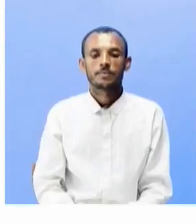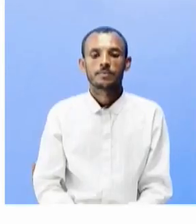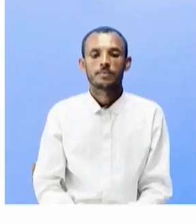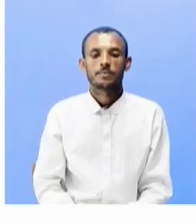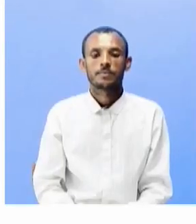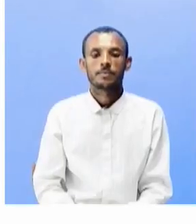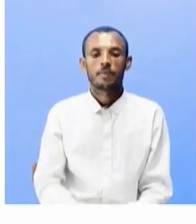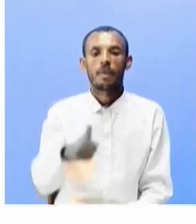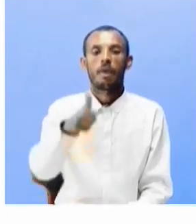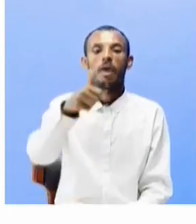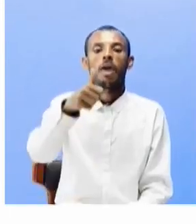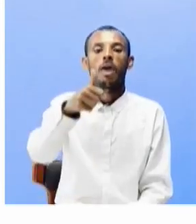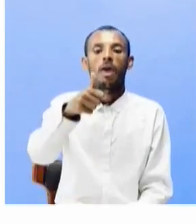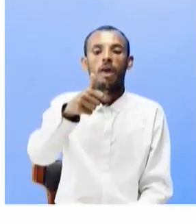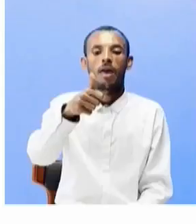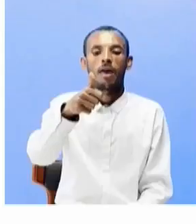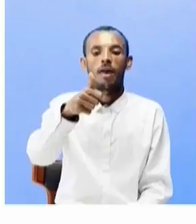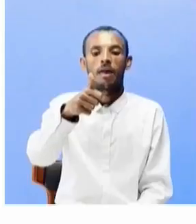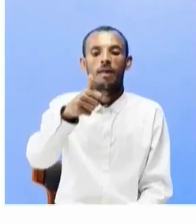A,